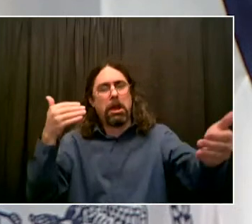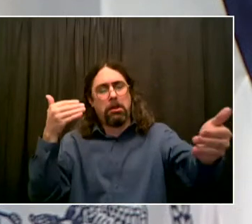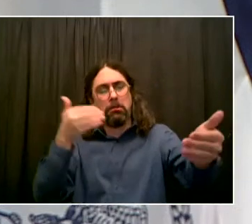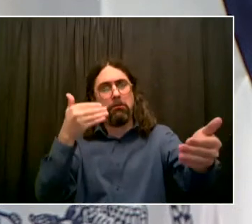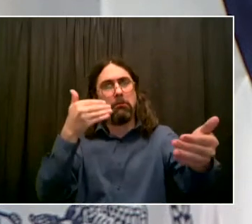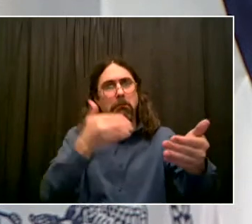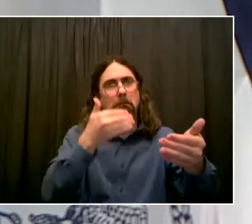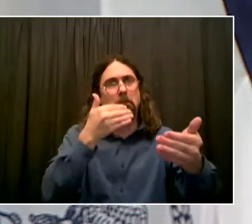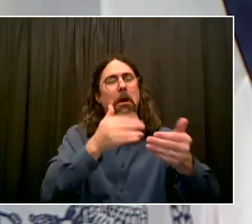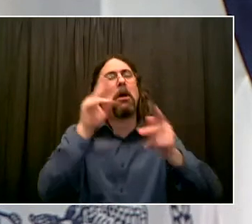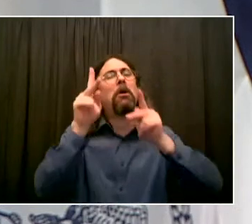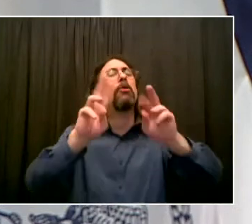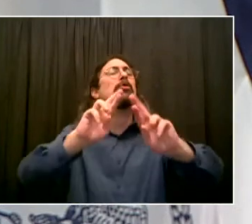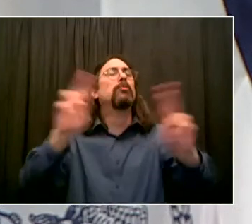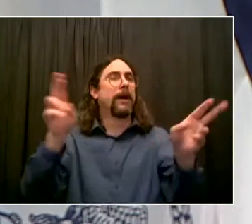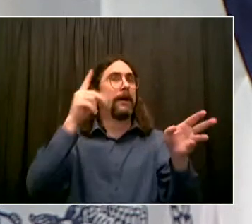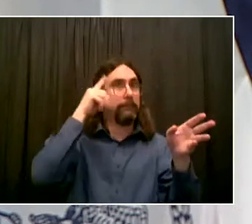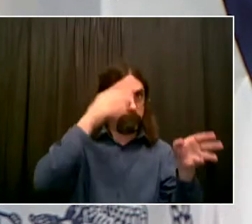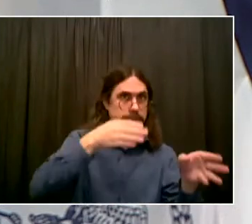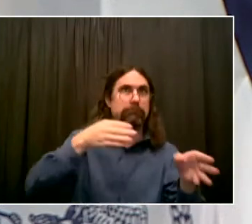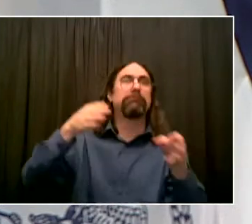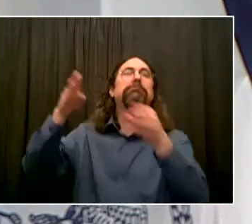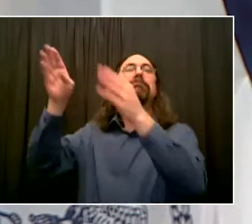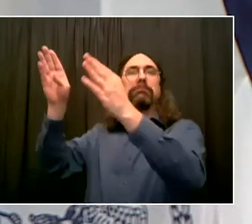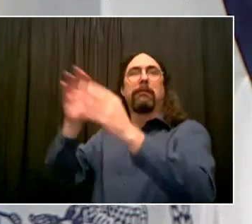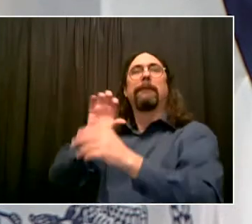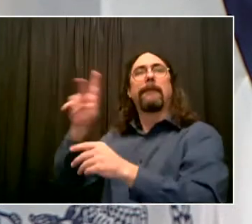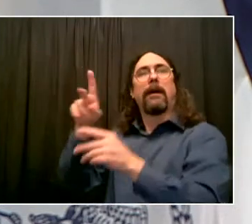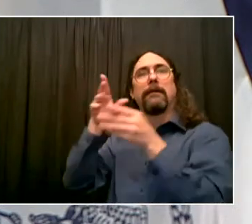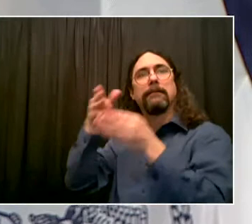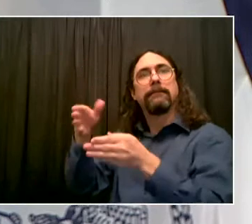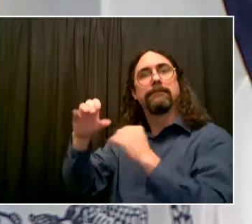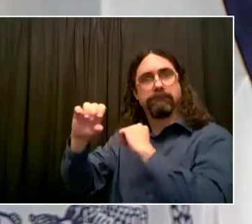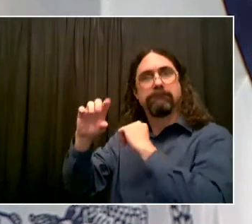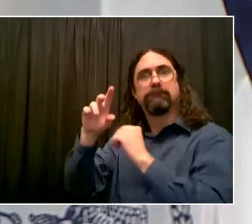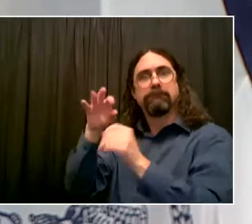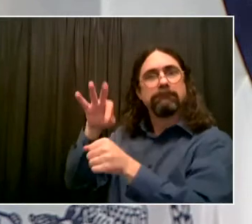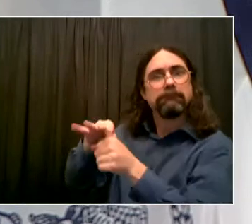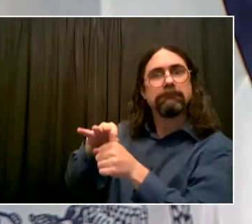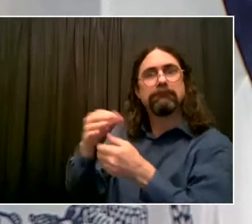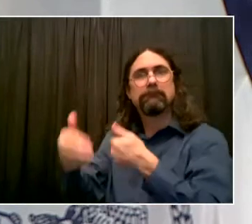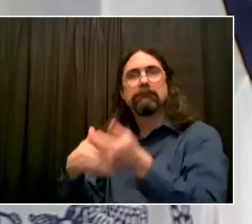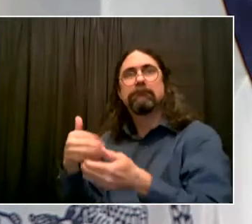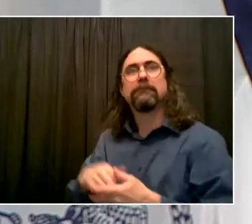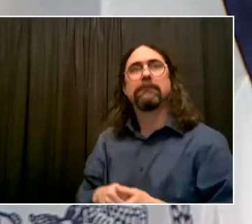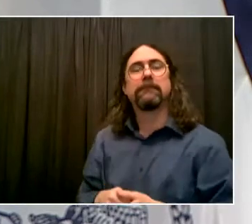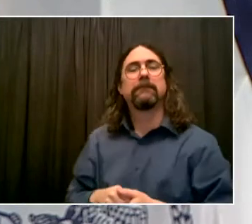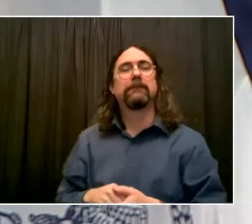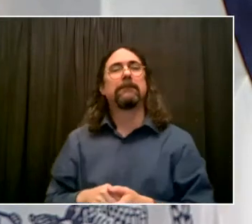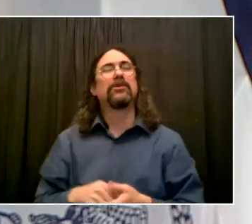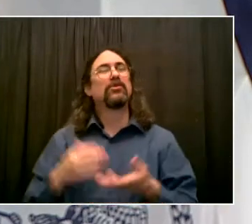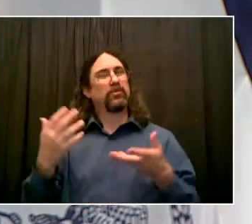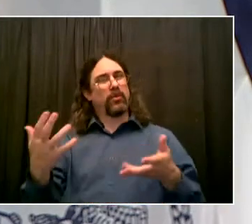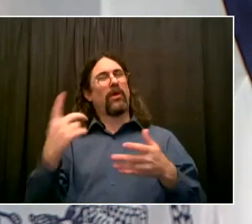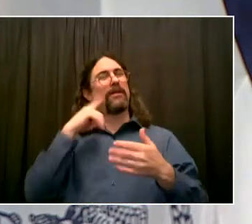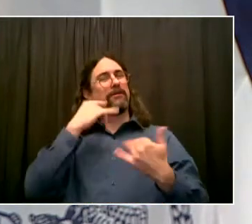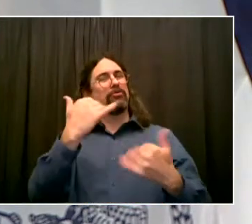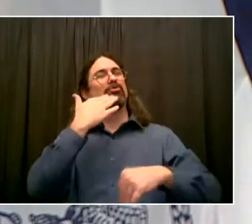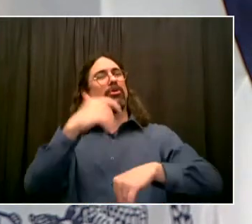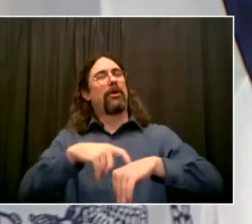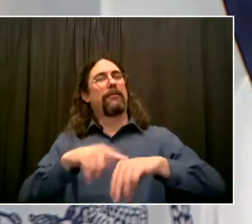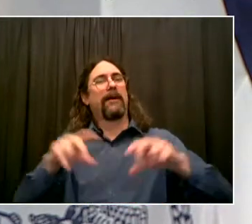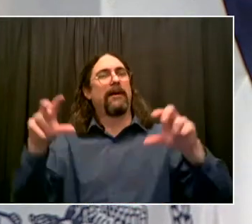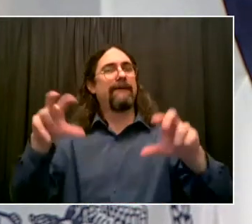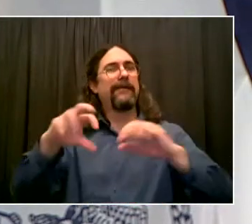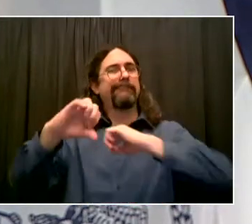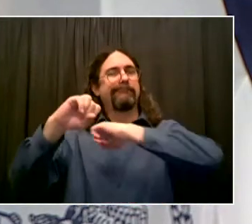people's attention. We're going to spend the money when it actually will be felt. And as you said, Laura has been building up this work all along. So